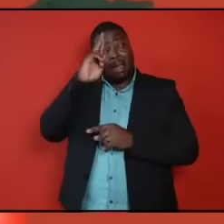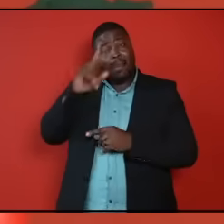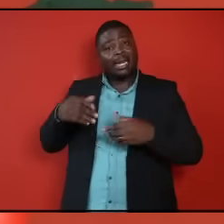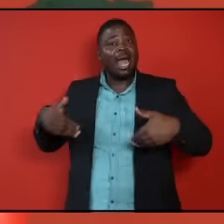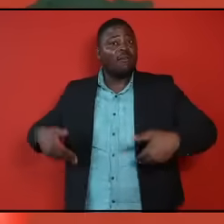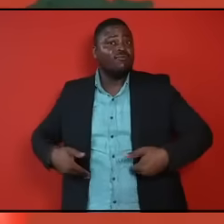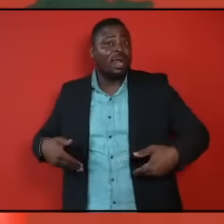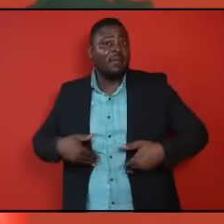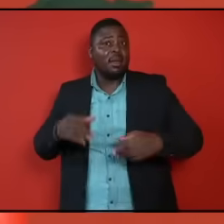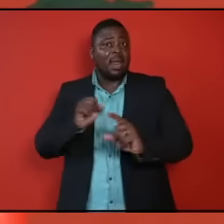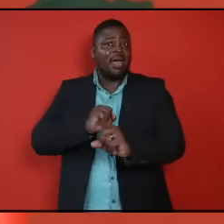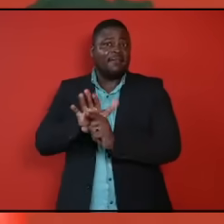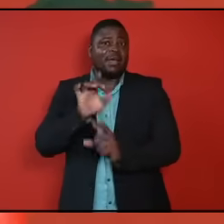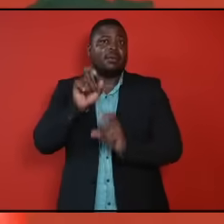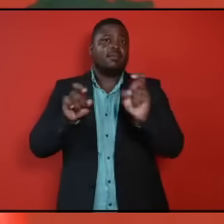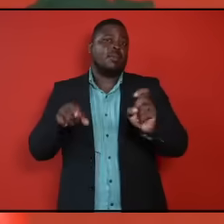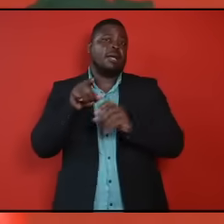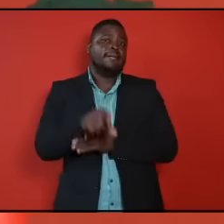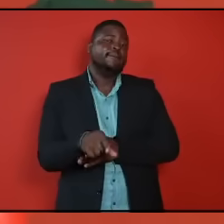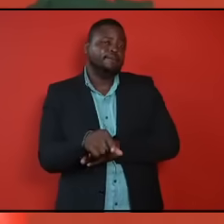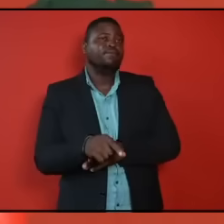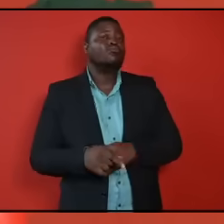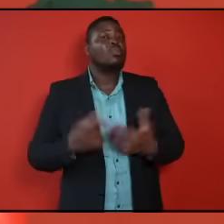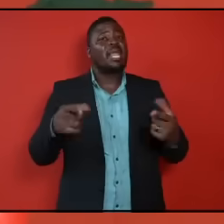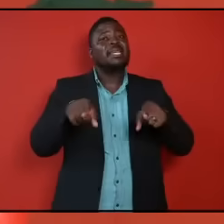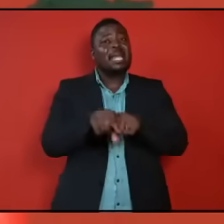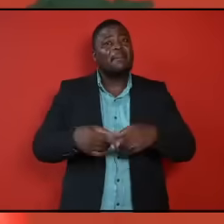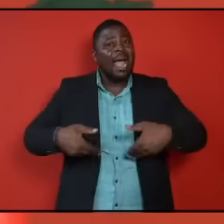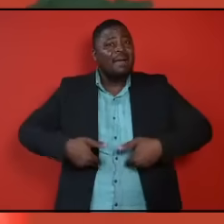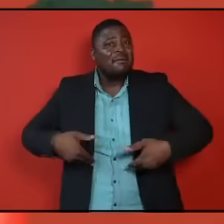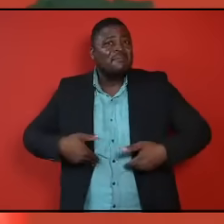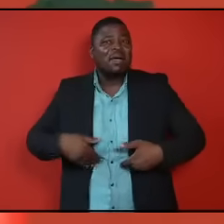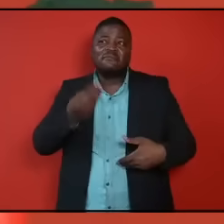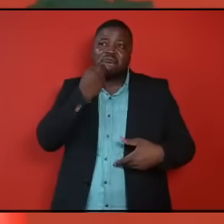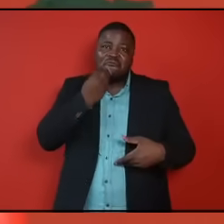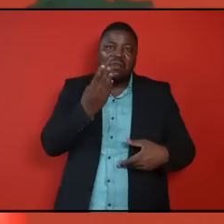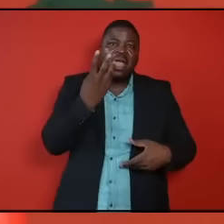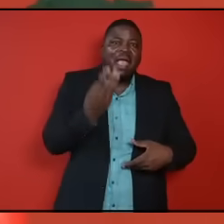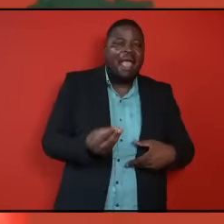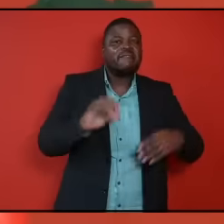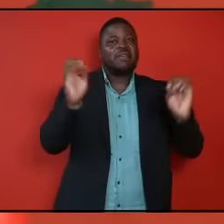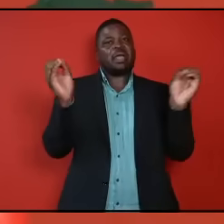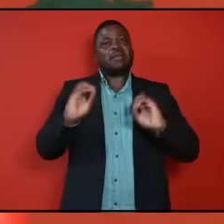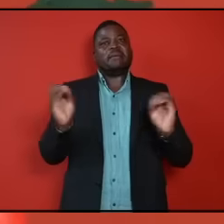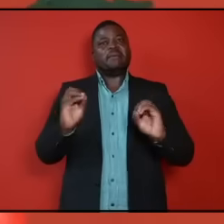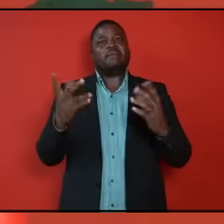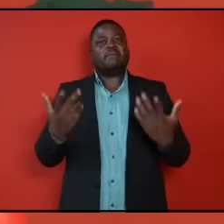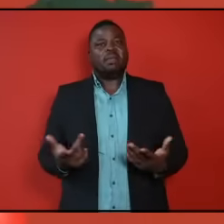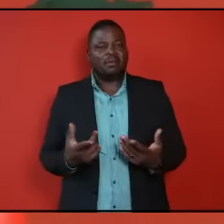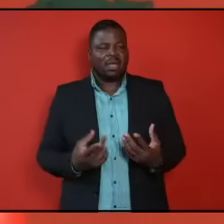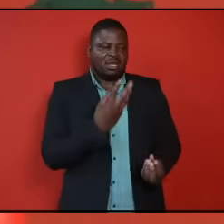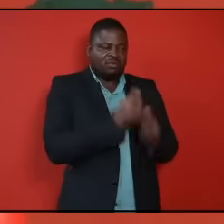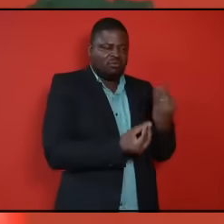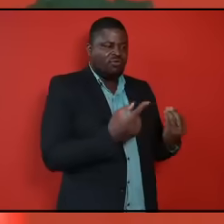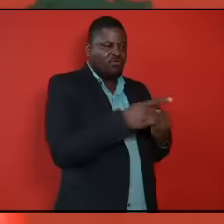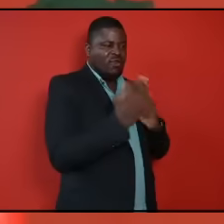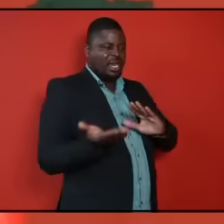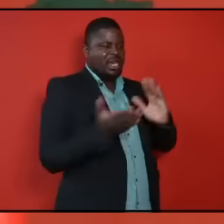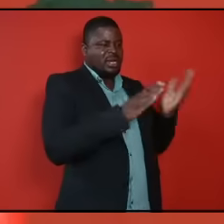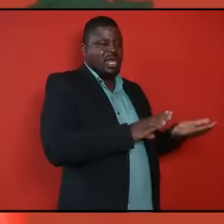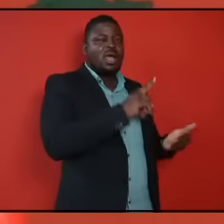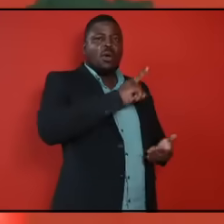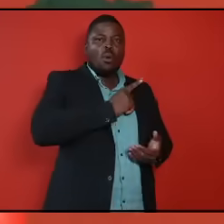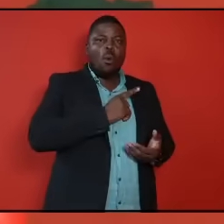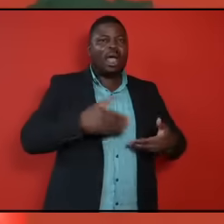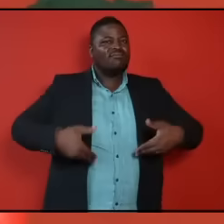the tragic loss of life due to starvation and unsafe scholar transport. The death of children from hunger is a